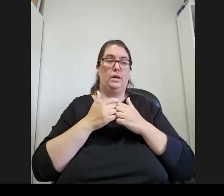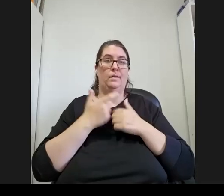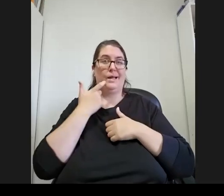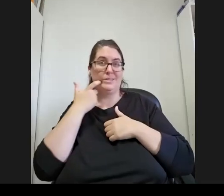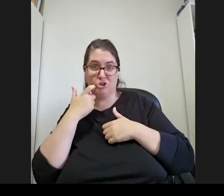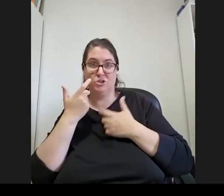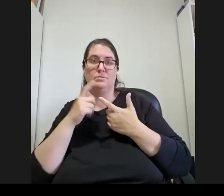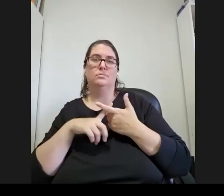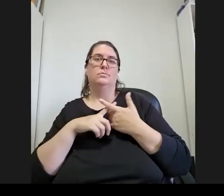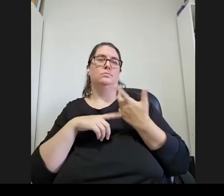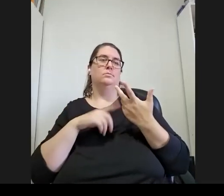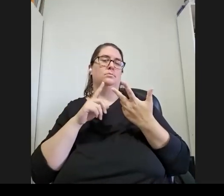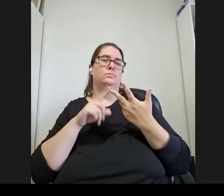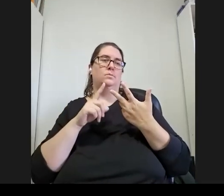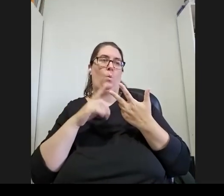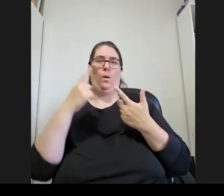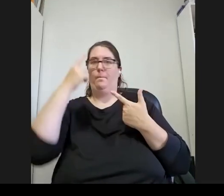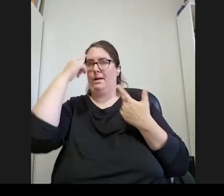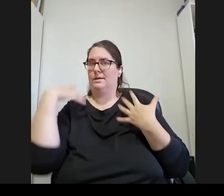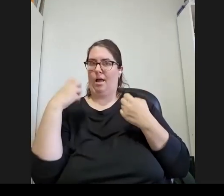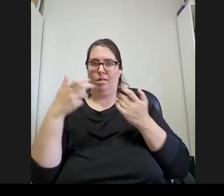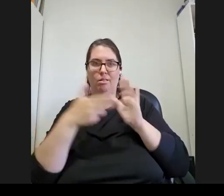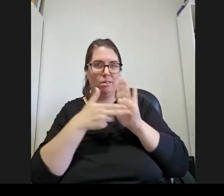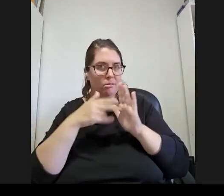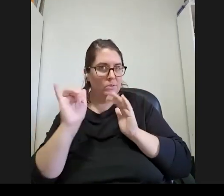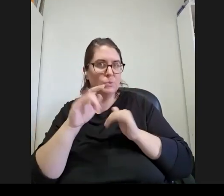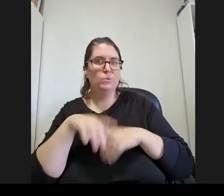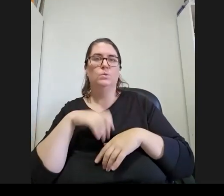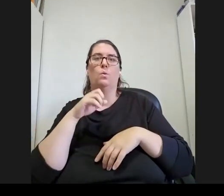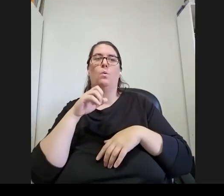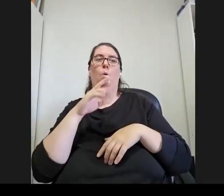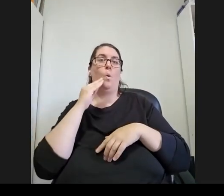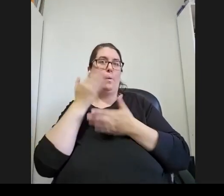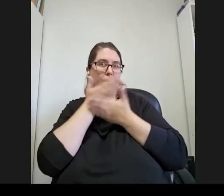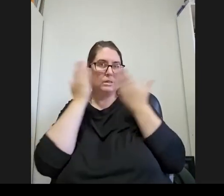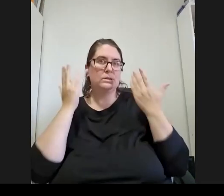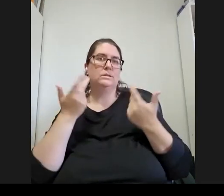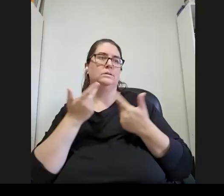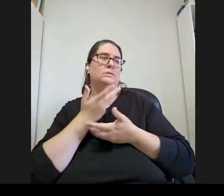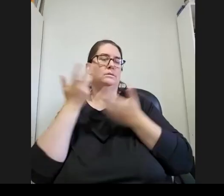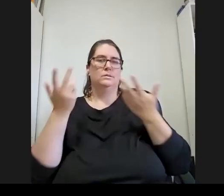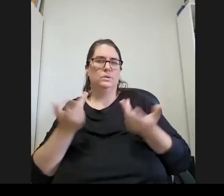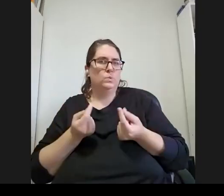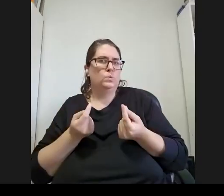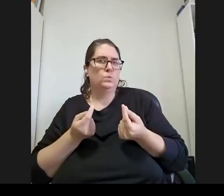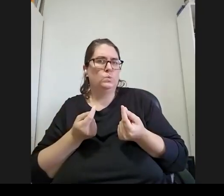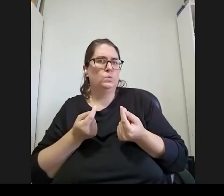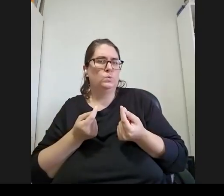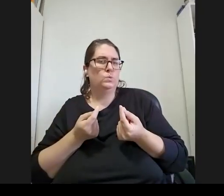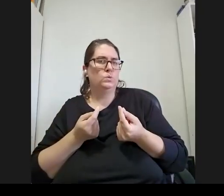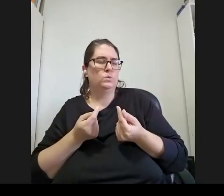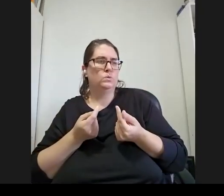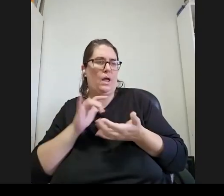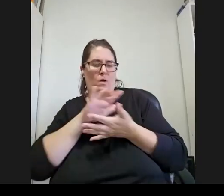substances, who may have mental health issues or experiencing homelessness. So wondering a little bit about how that